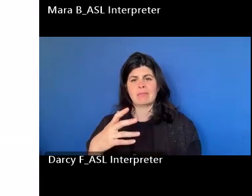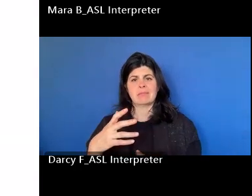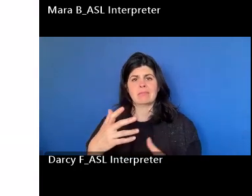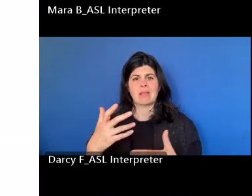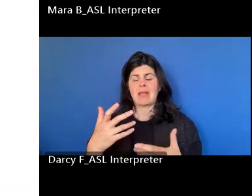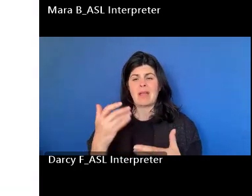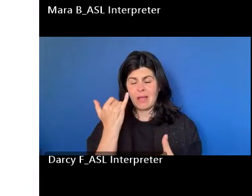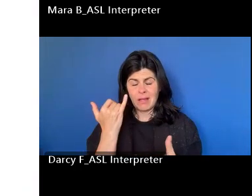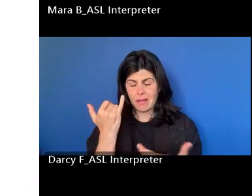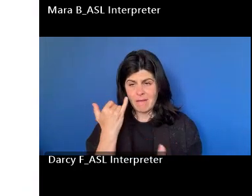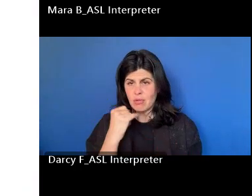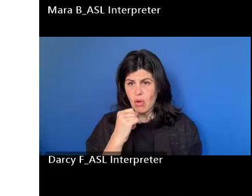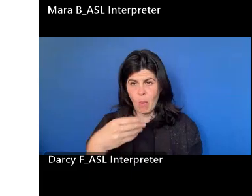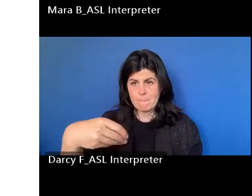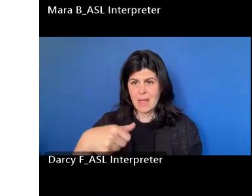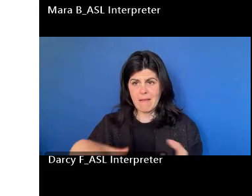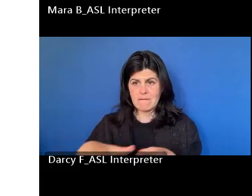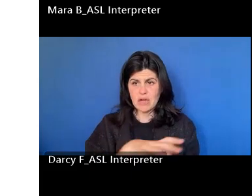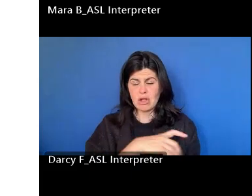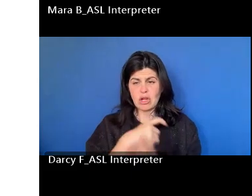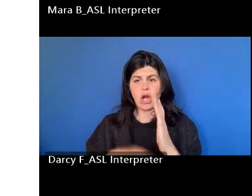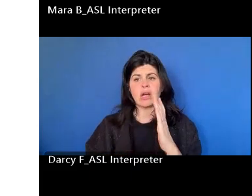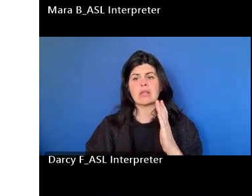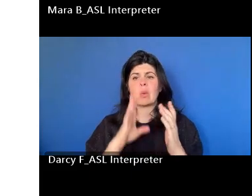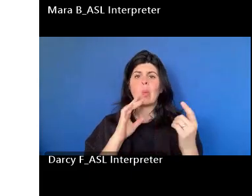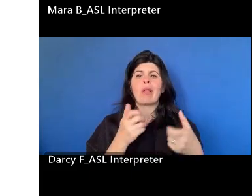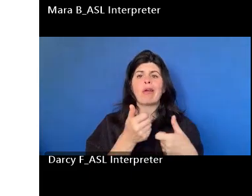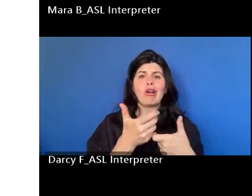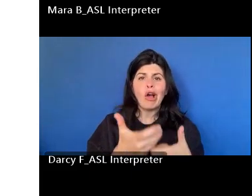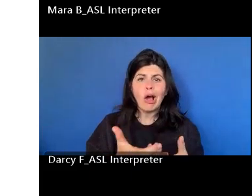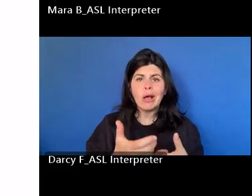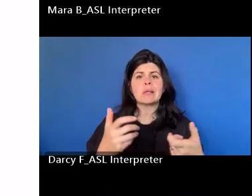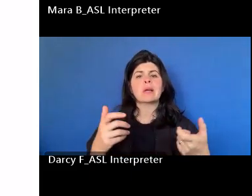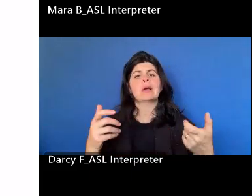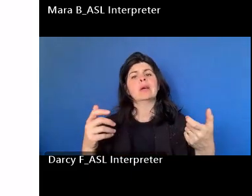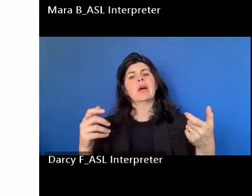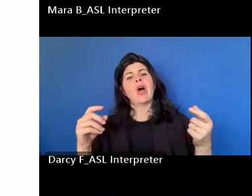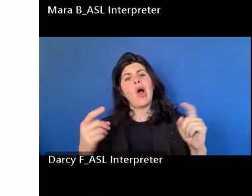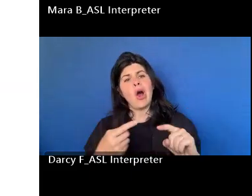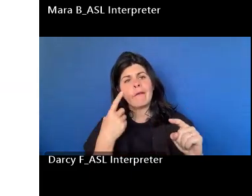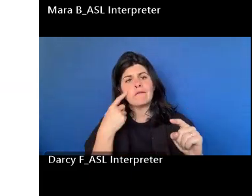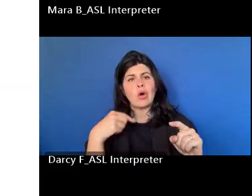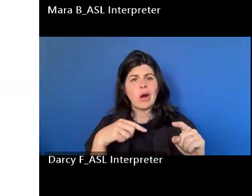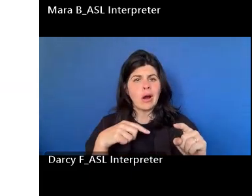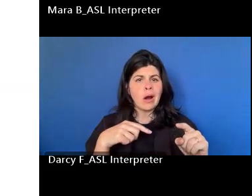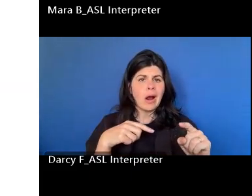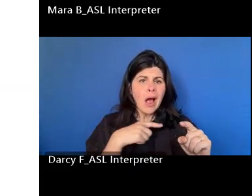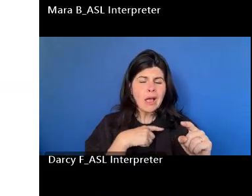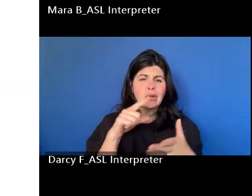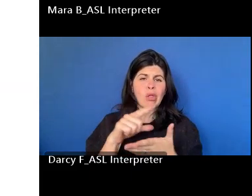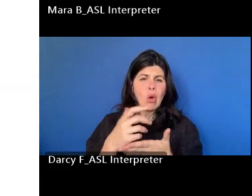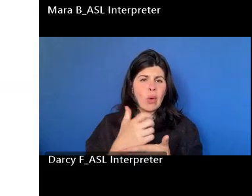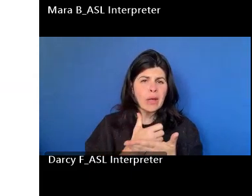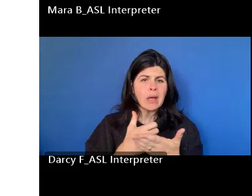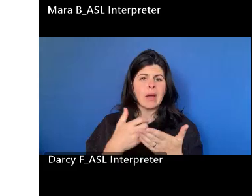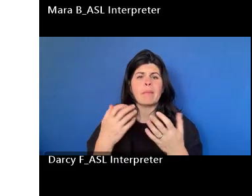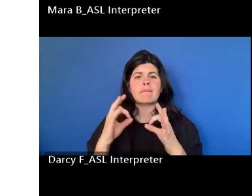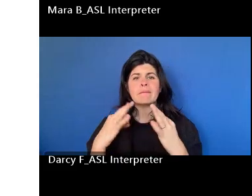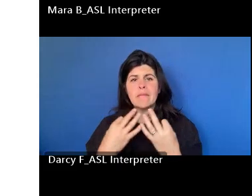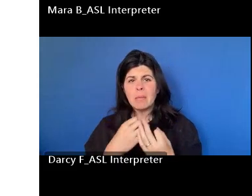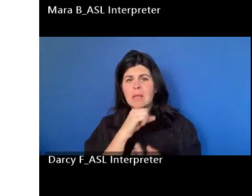cause harm to low-income families, to seniors and disabled, who would run the risk of no longer having heat